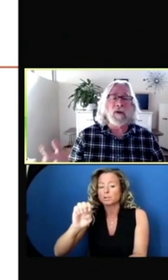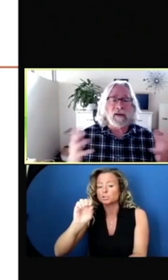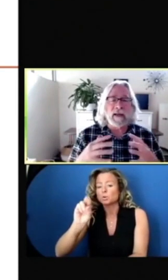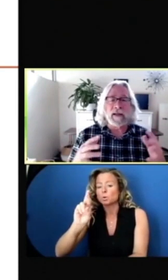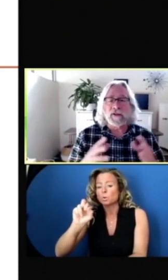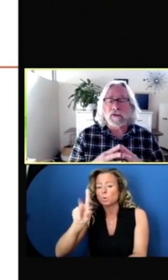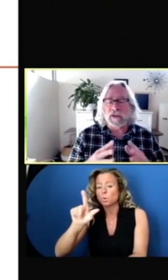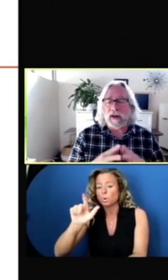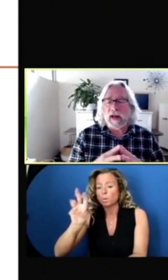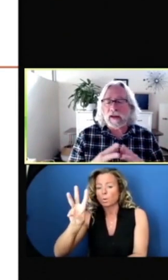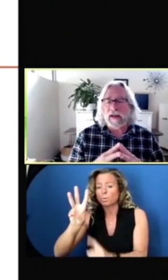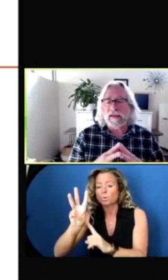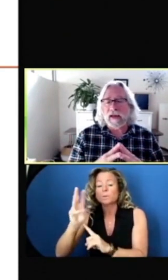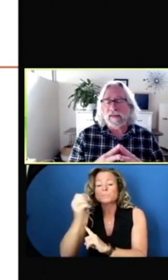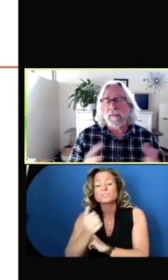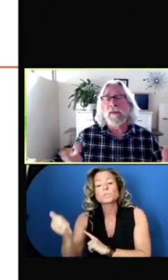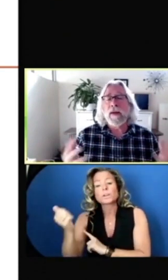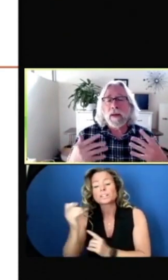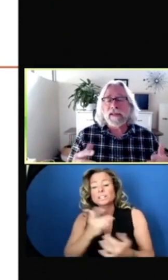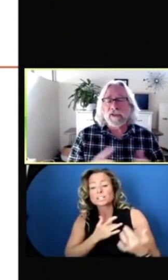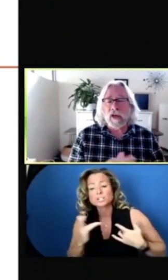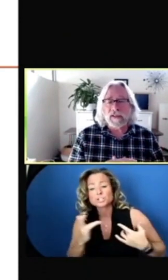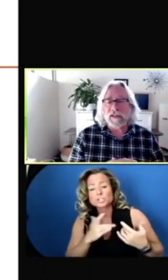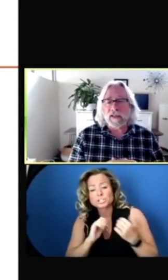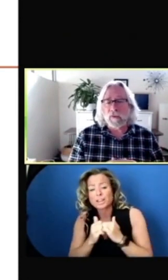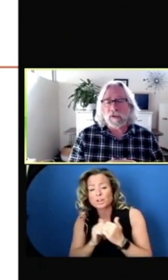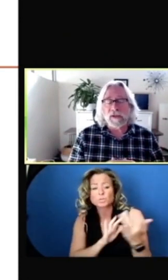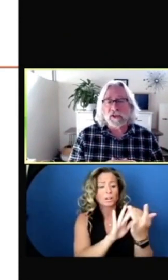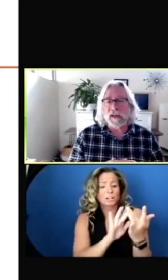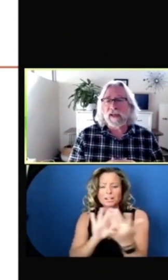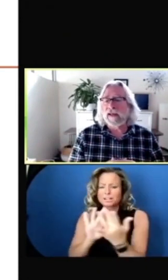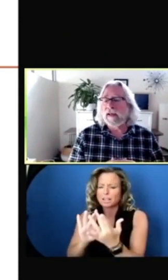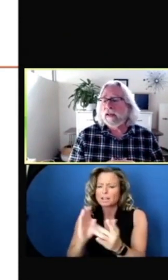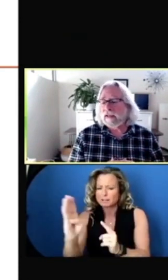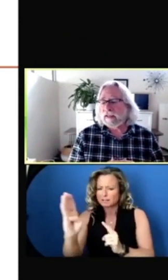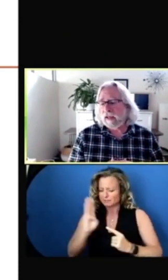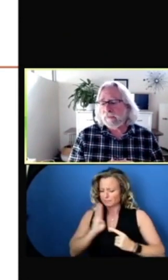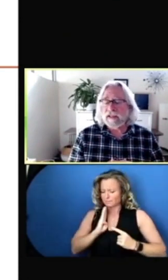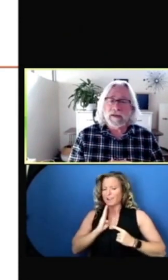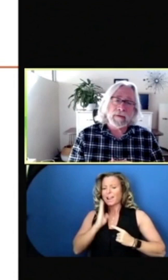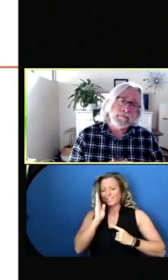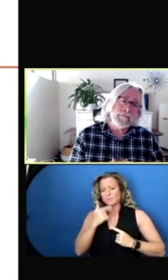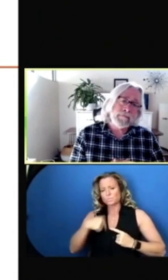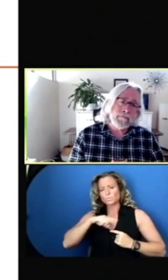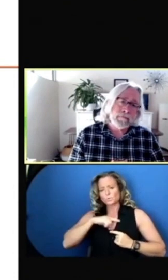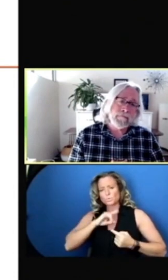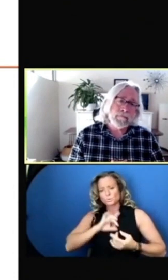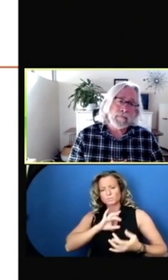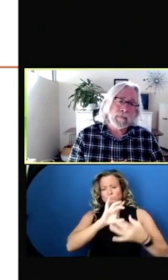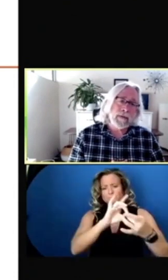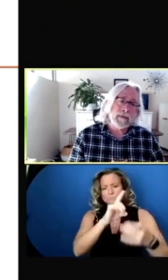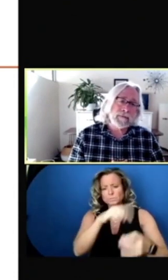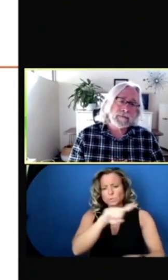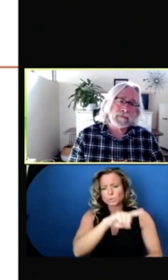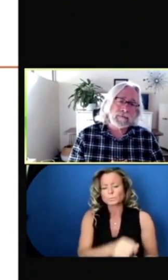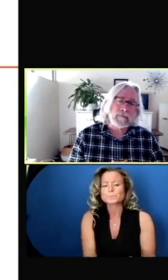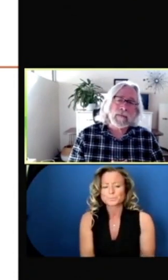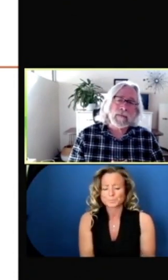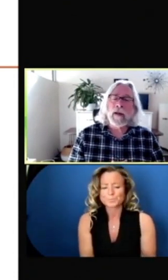again, if you have any concerns about how to contact them, please talk to us and we'll get you connected. Next slide, please.